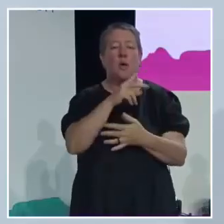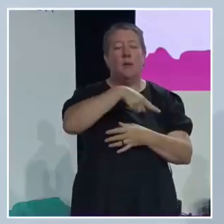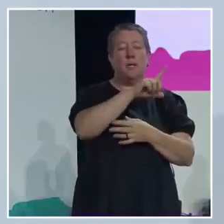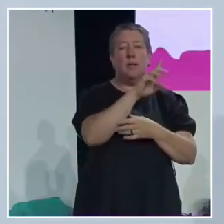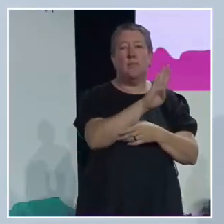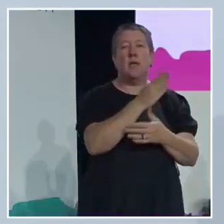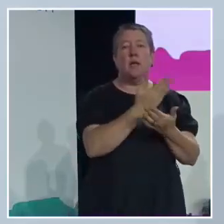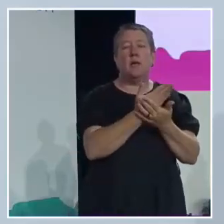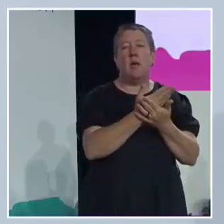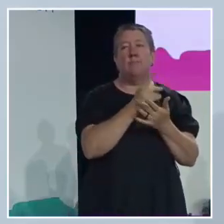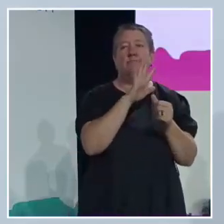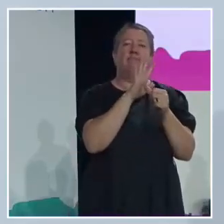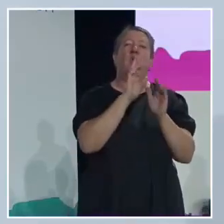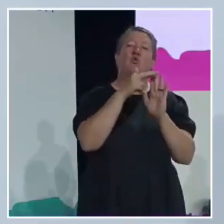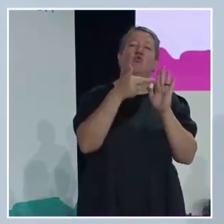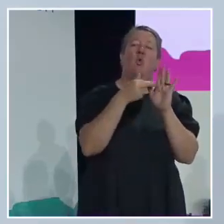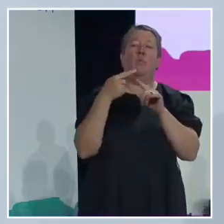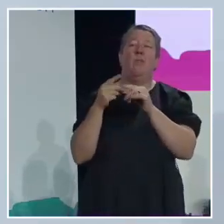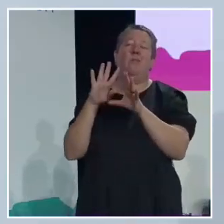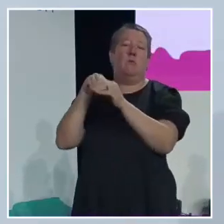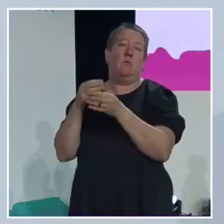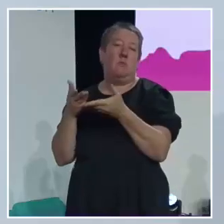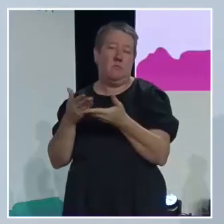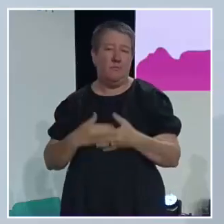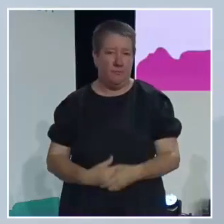a very pivotal role on that.